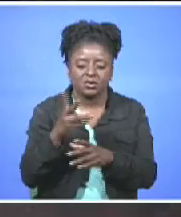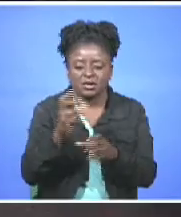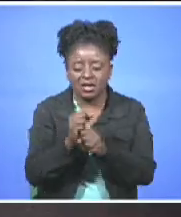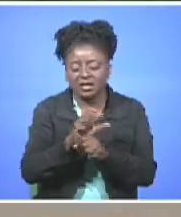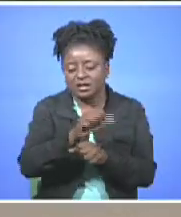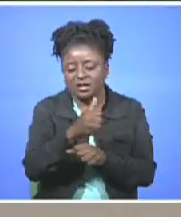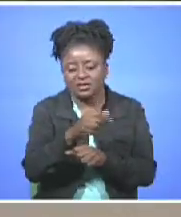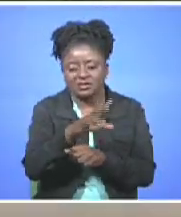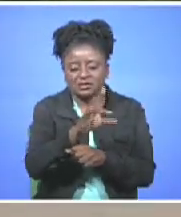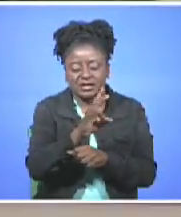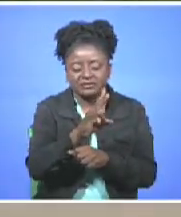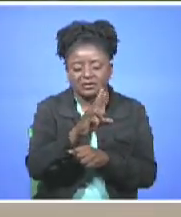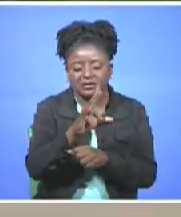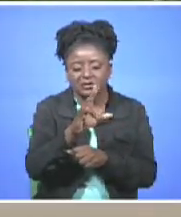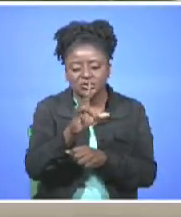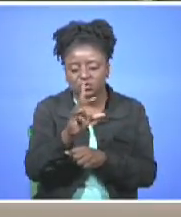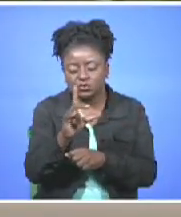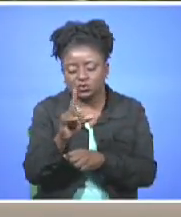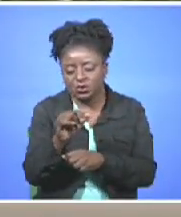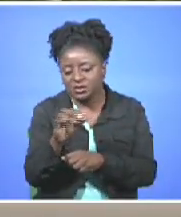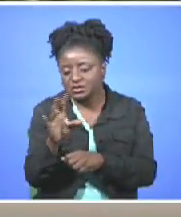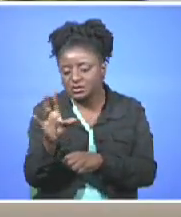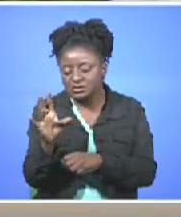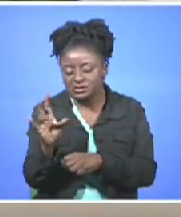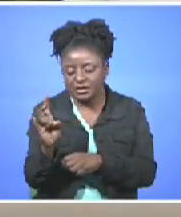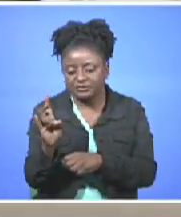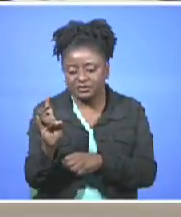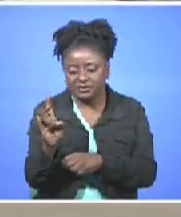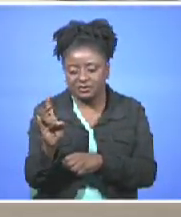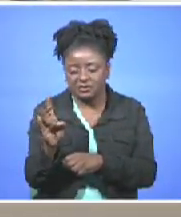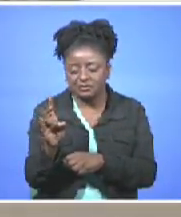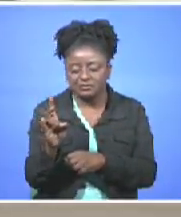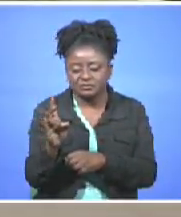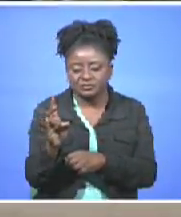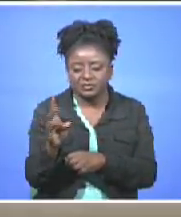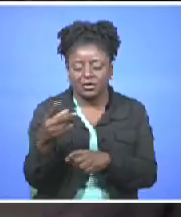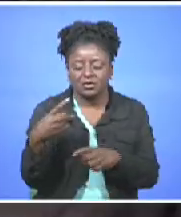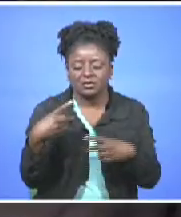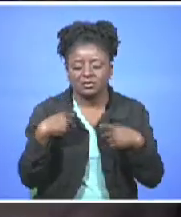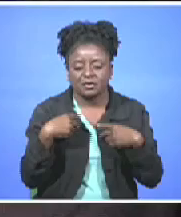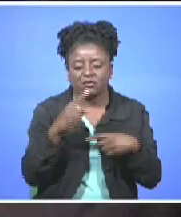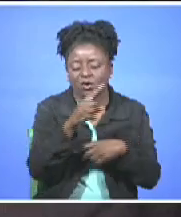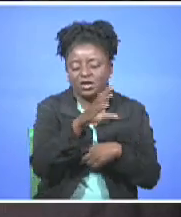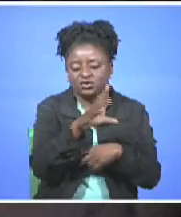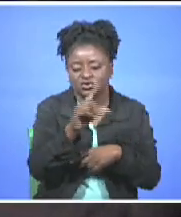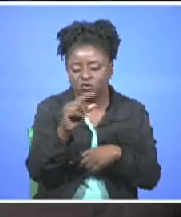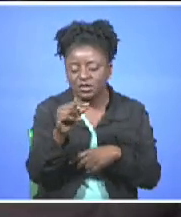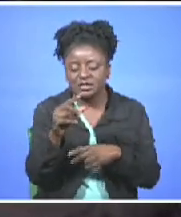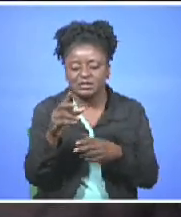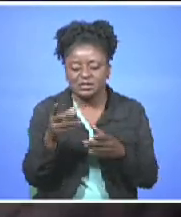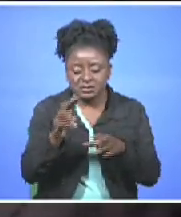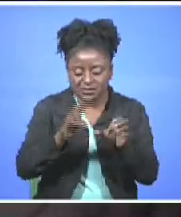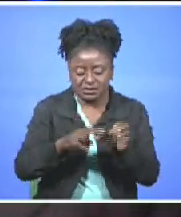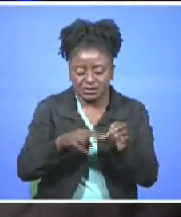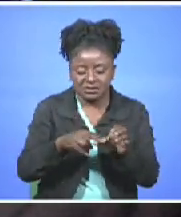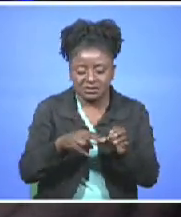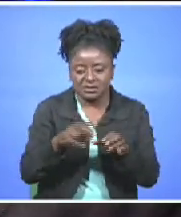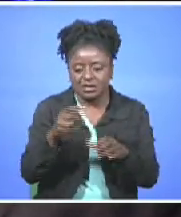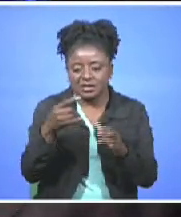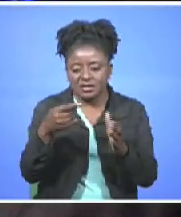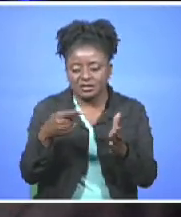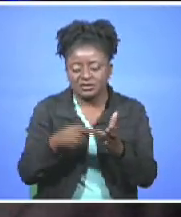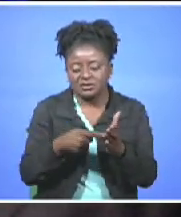operate the 500 series right now, which is 120 seats. We also, the aircraft we are seeking to get, it's going to be